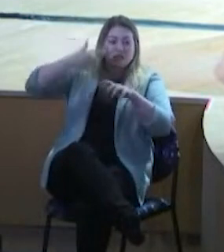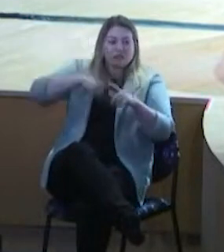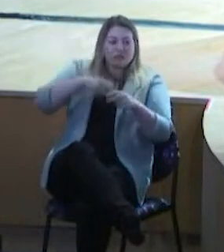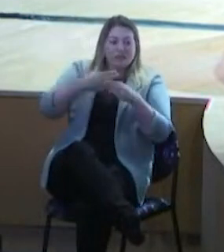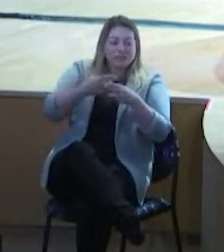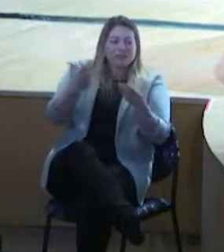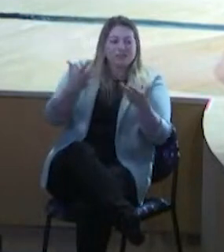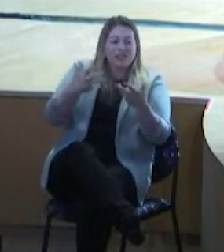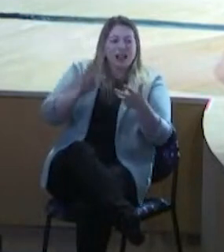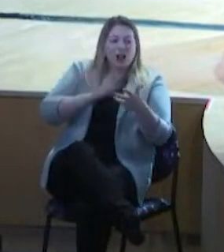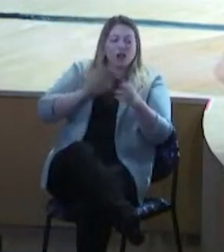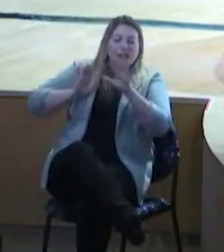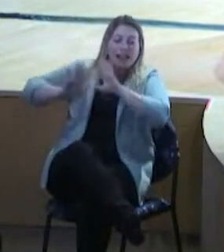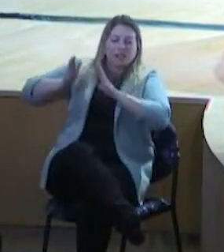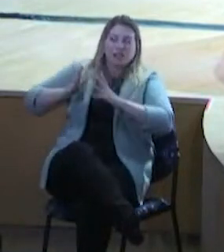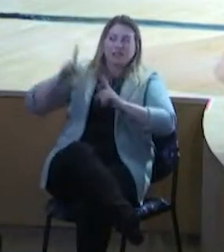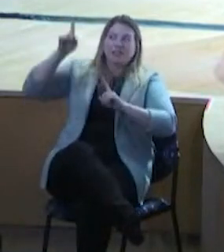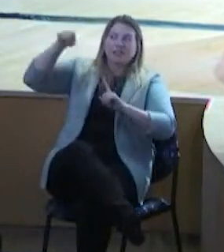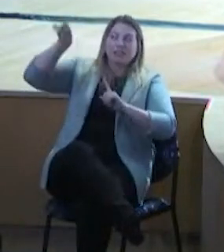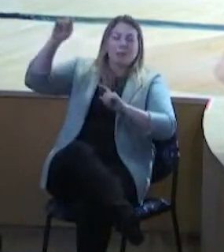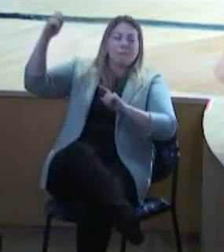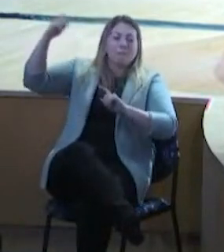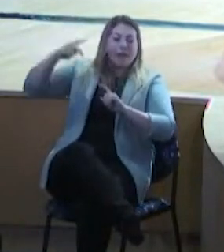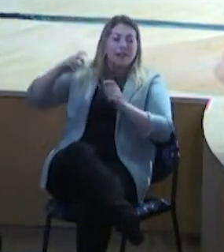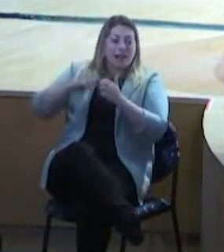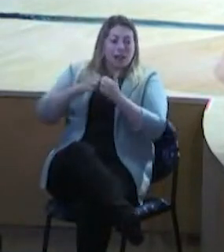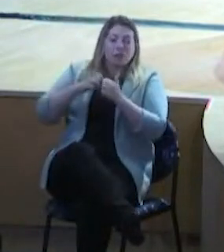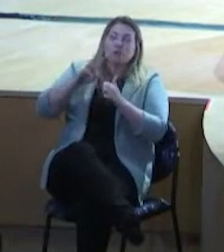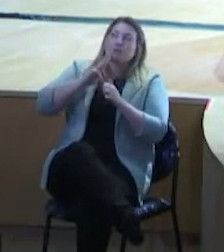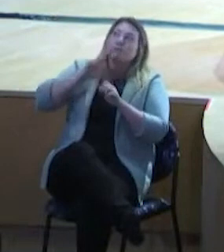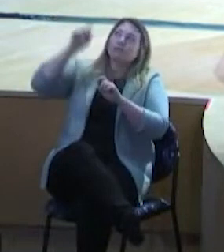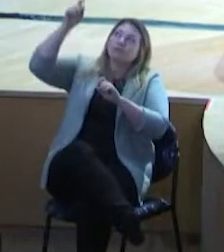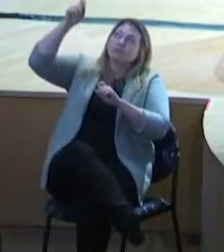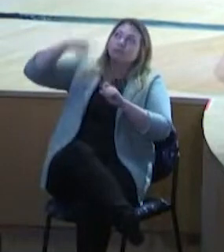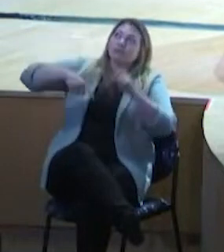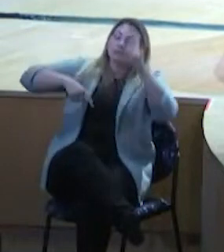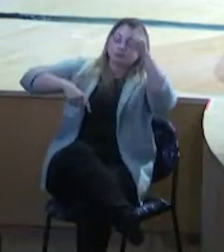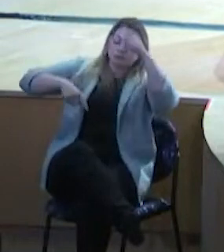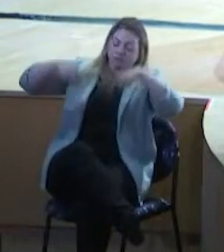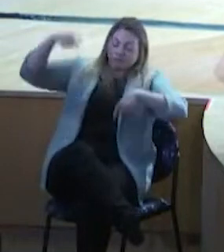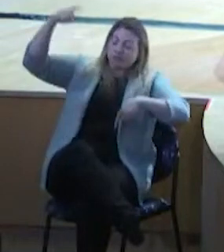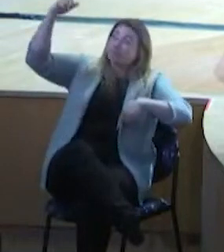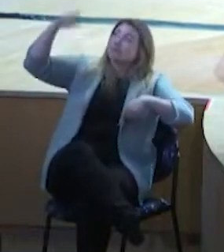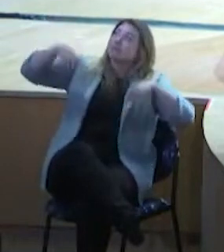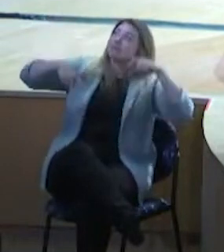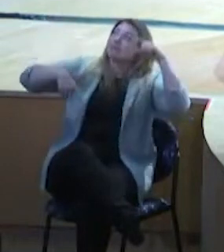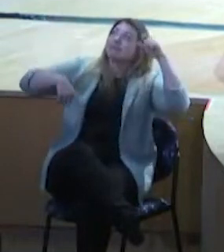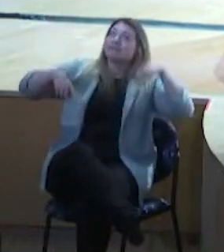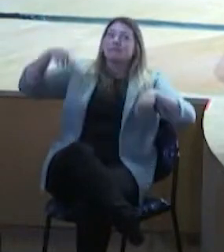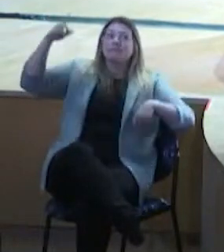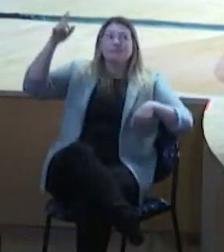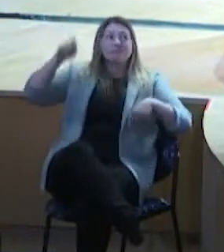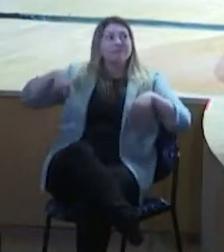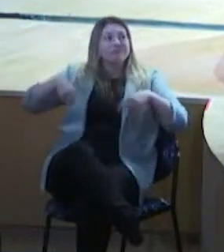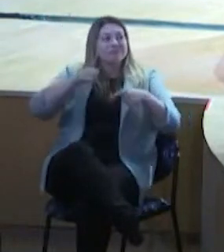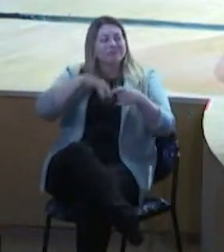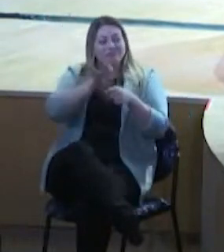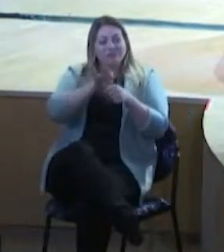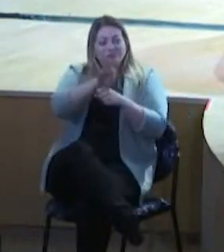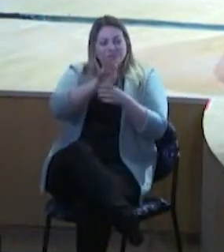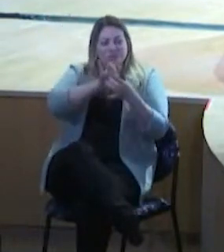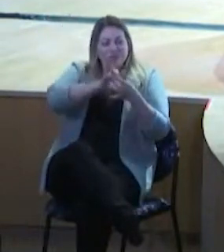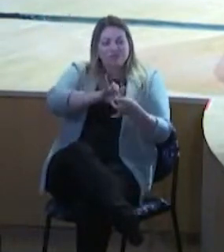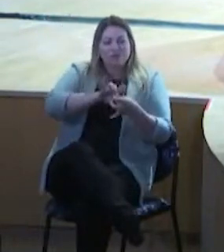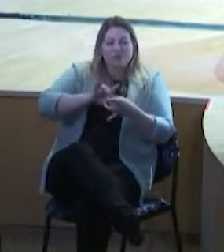our ancestors come as rain and water. And so that spiritual connection we find all